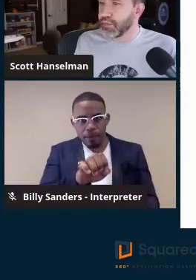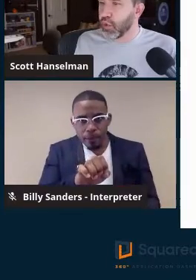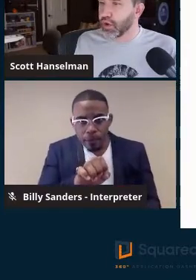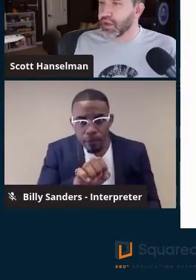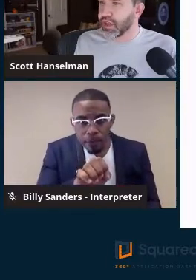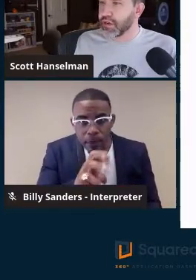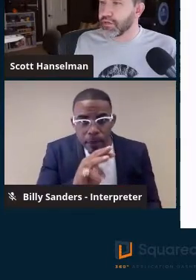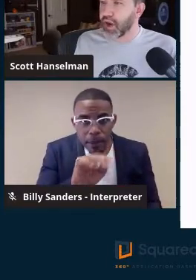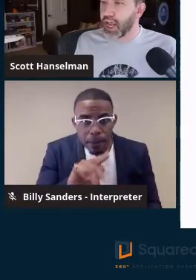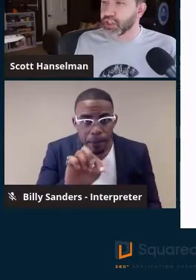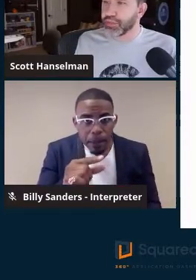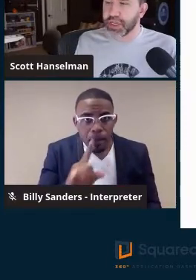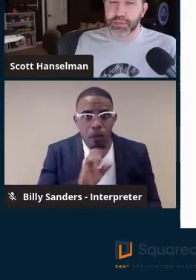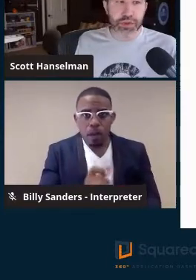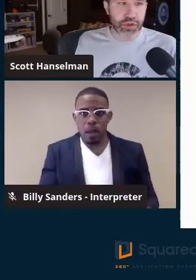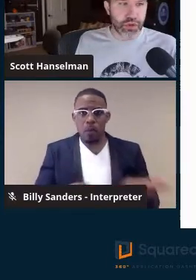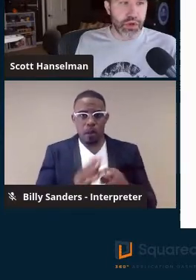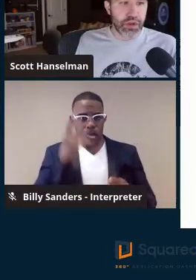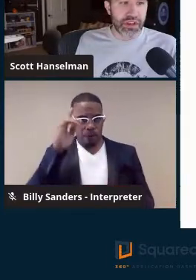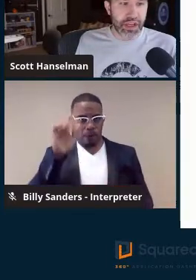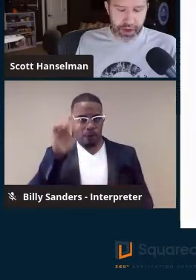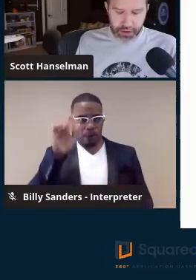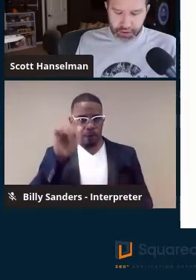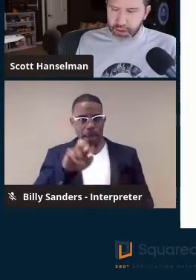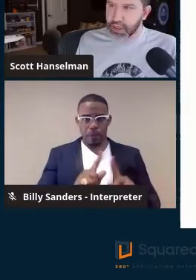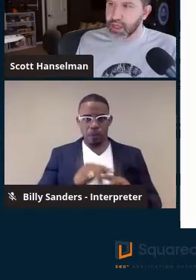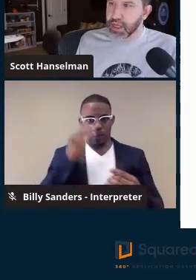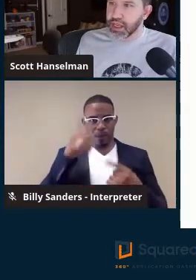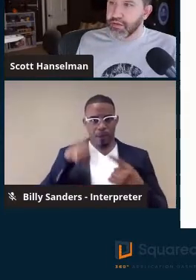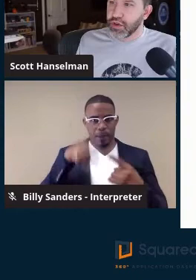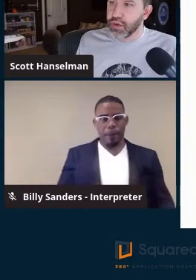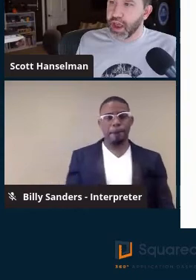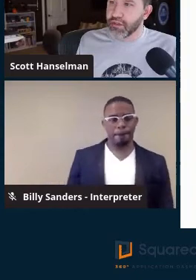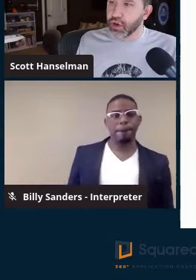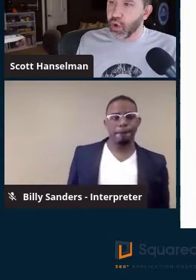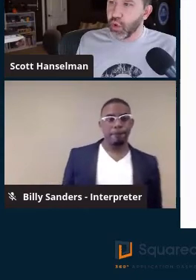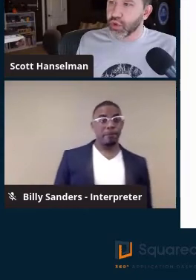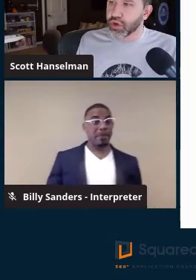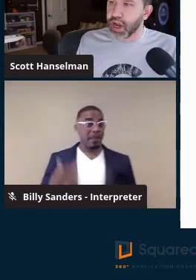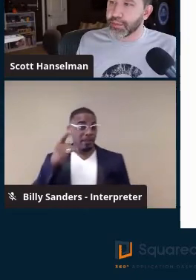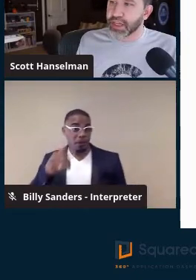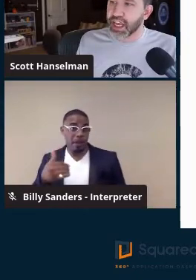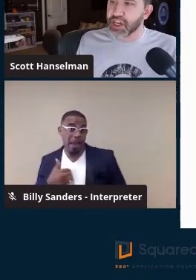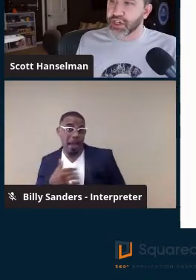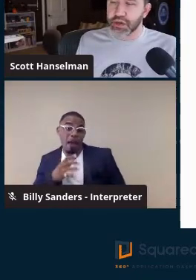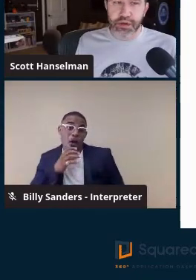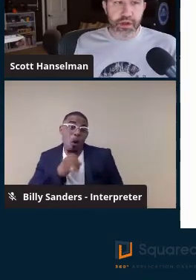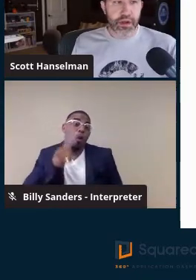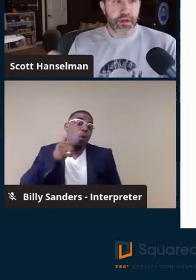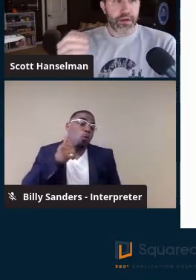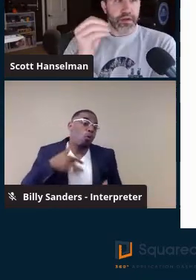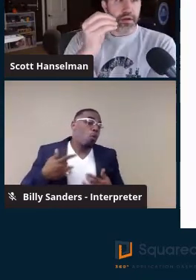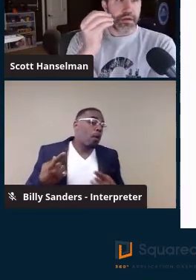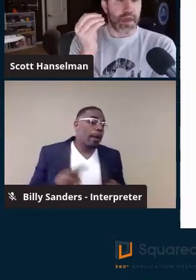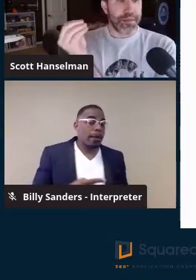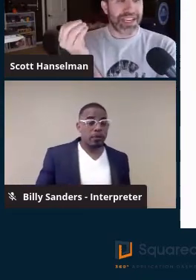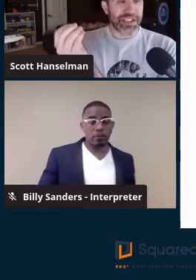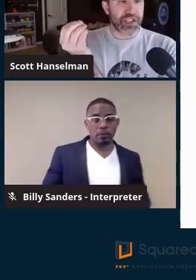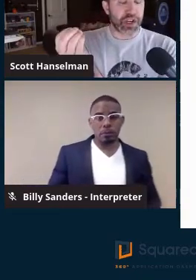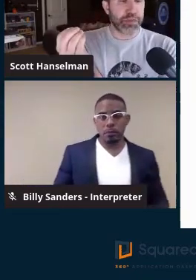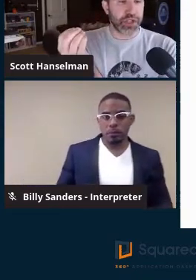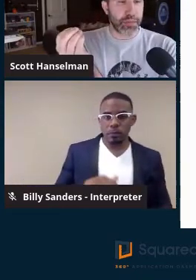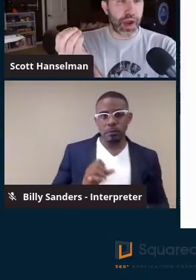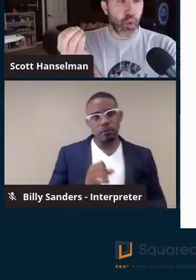really important thing for Azure people to think about. If you have an older application that